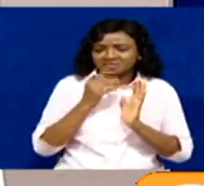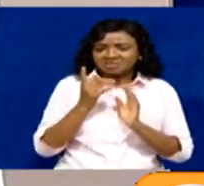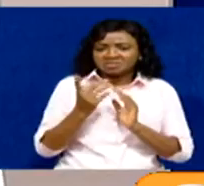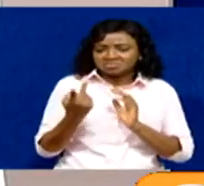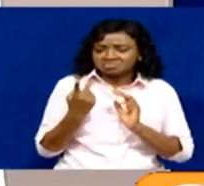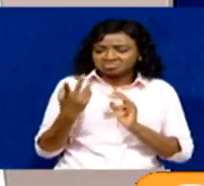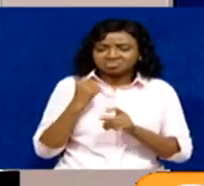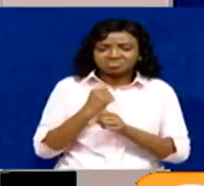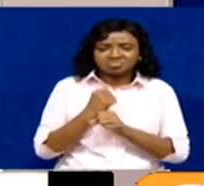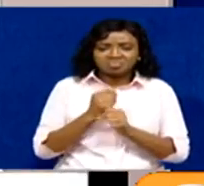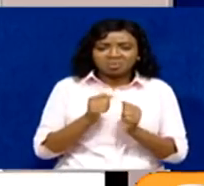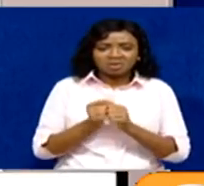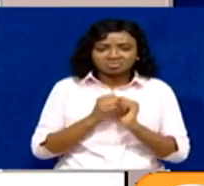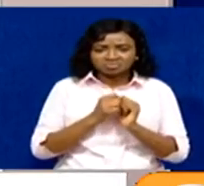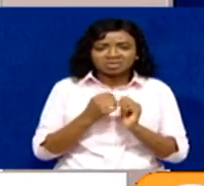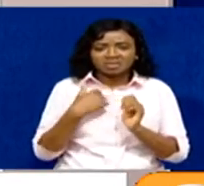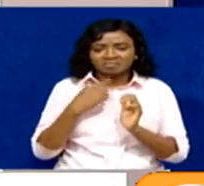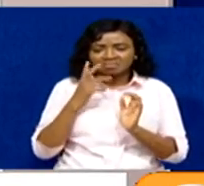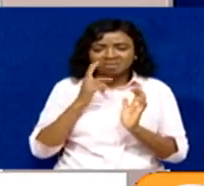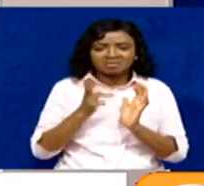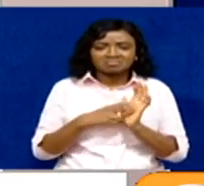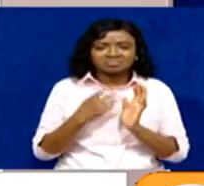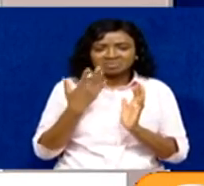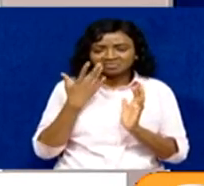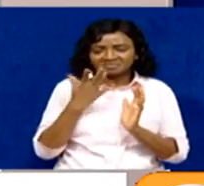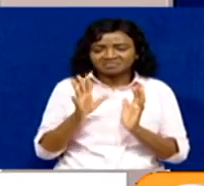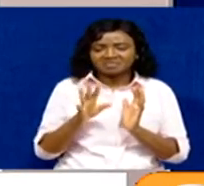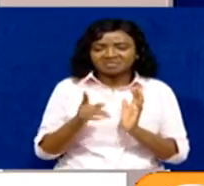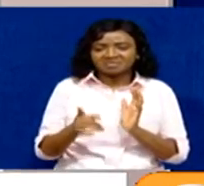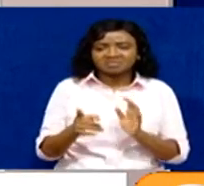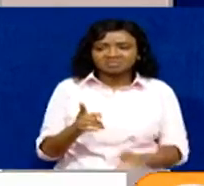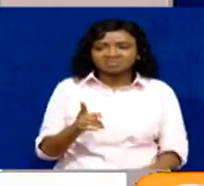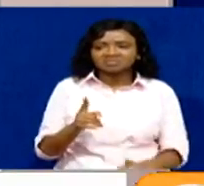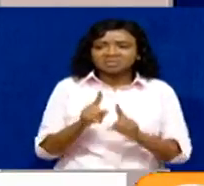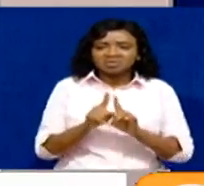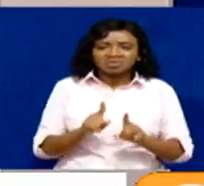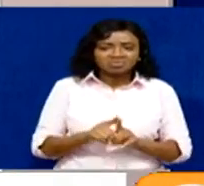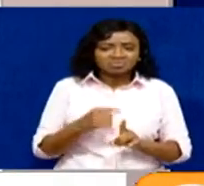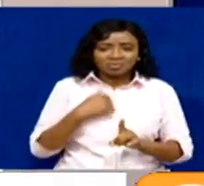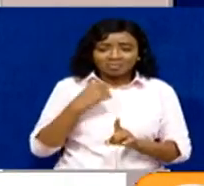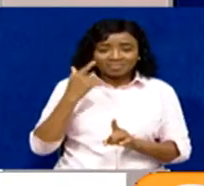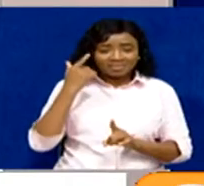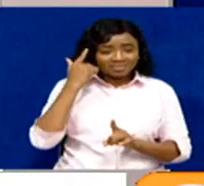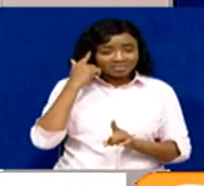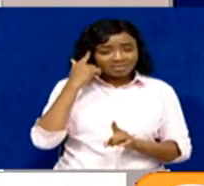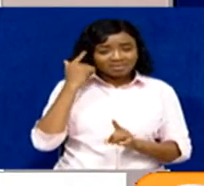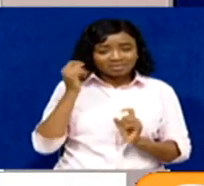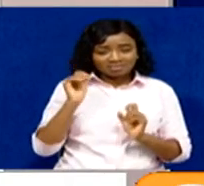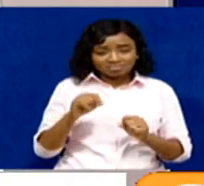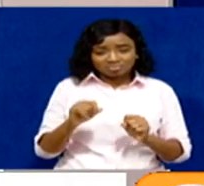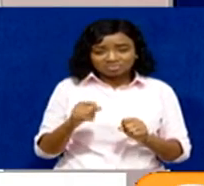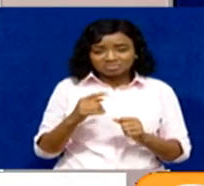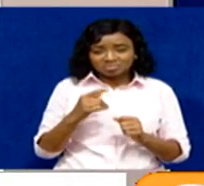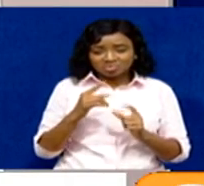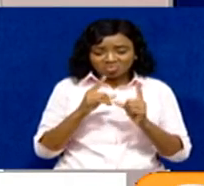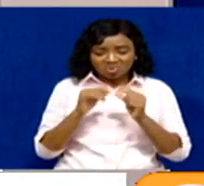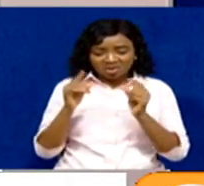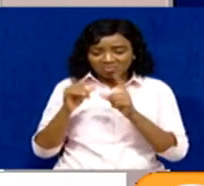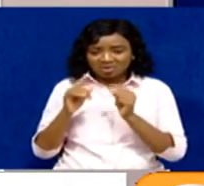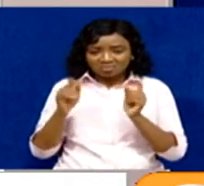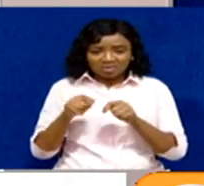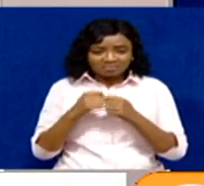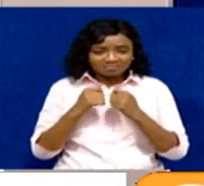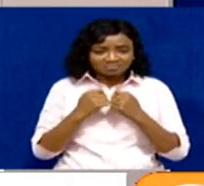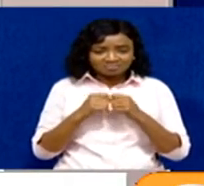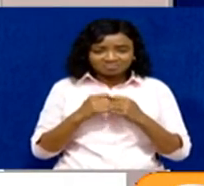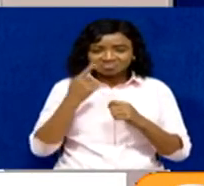together. And so I don't think that I will say things that are not correct just